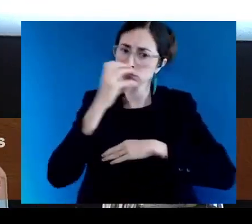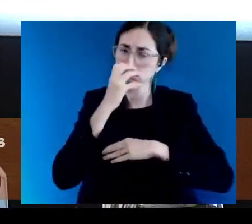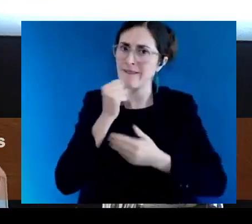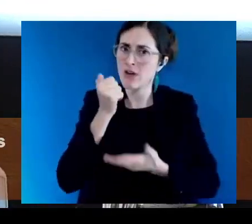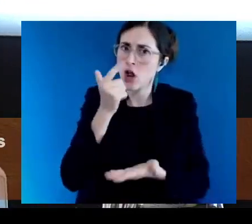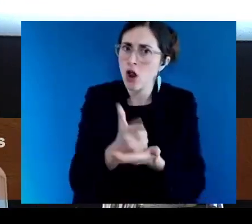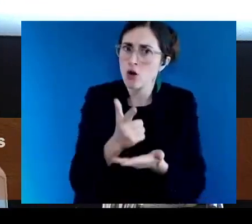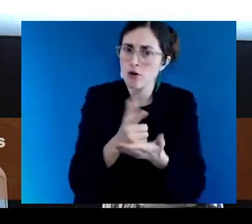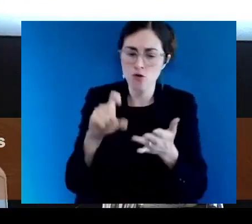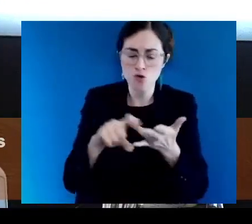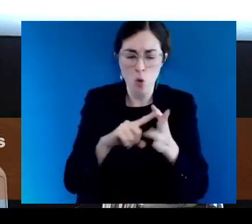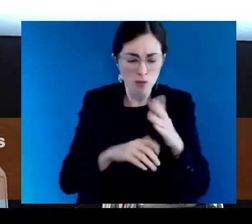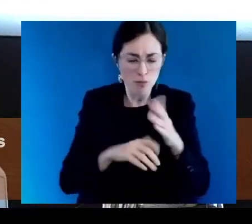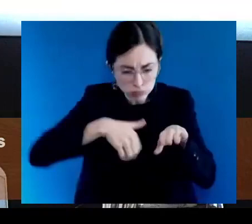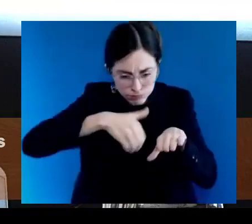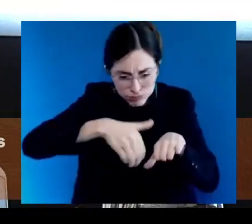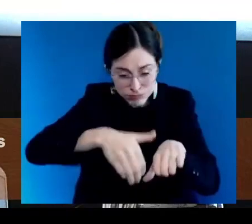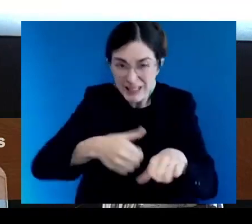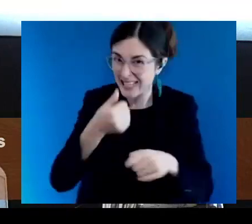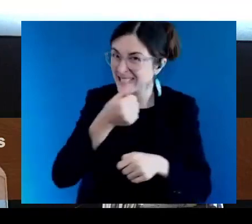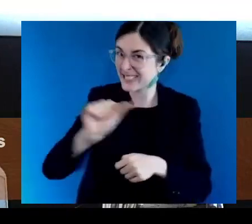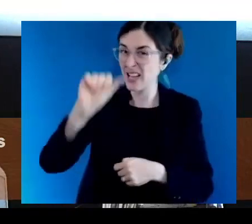been extracted and continues to be so.